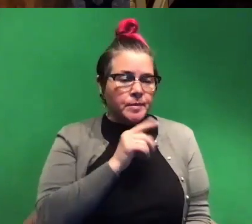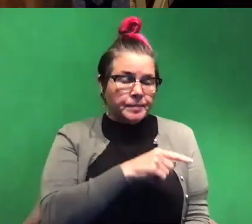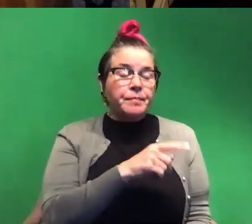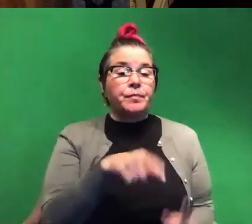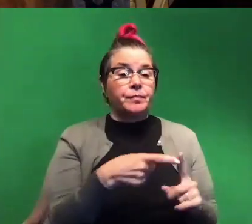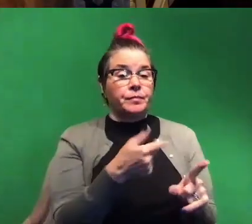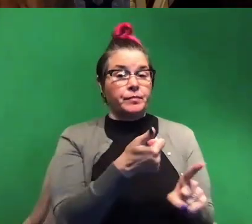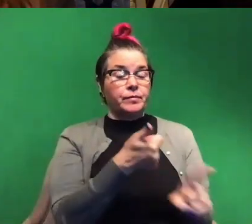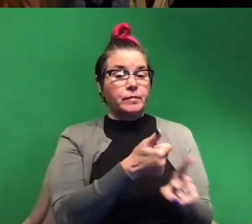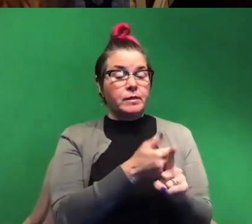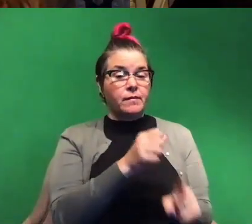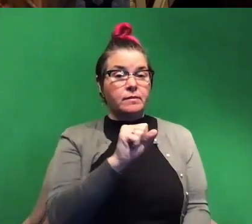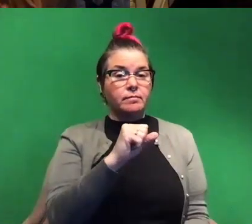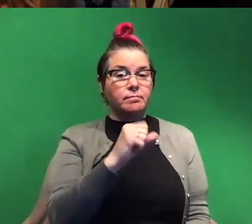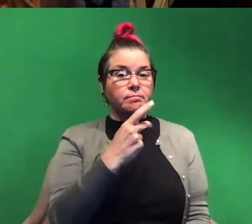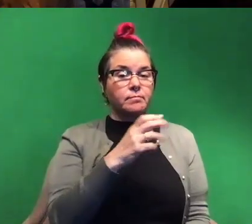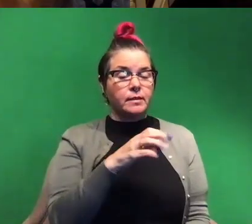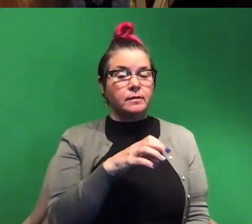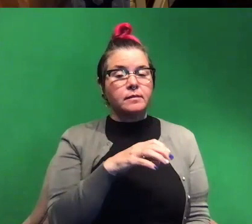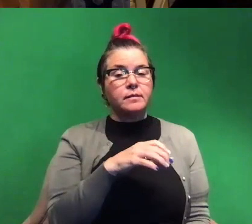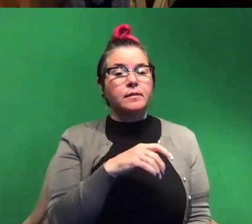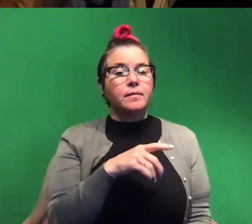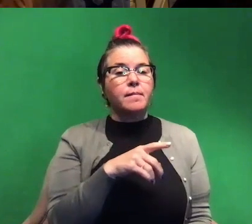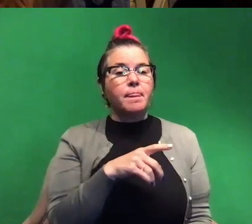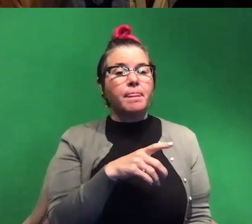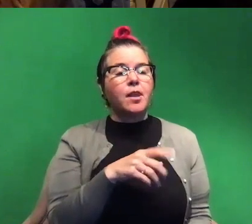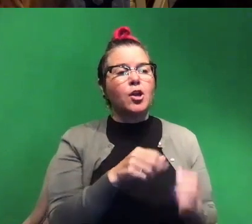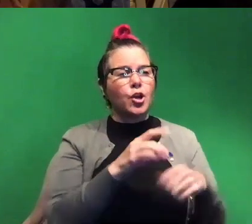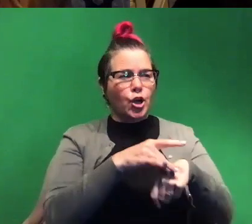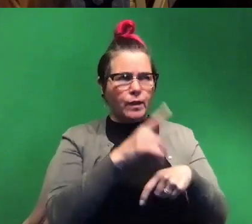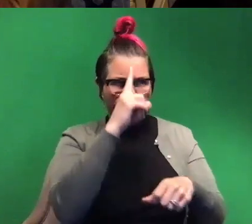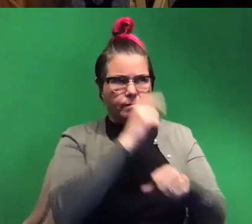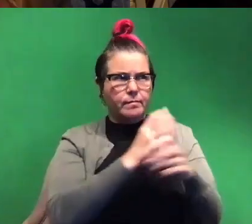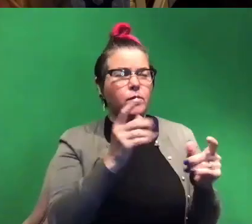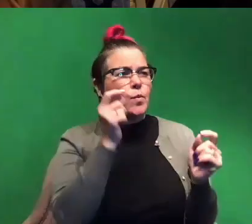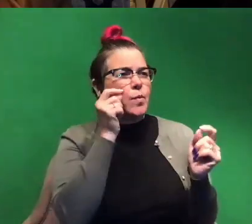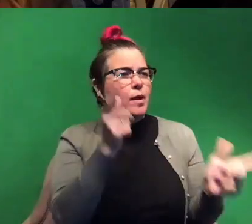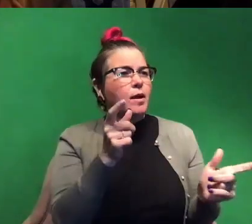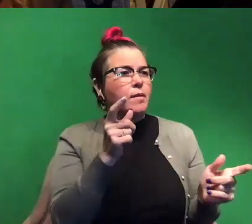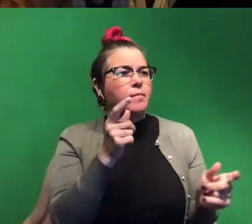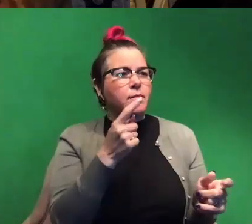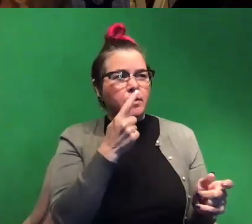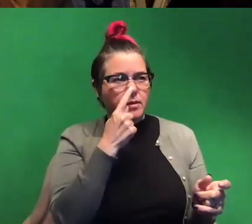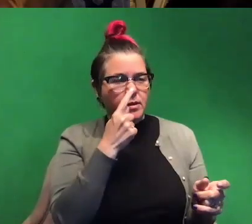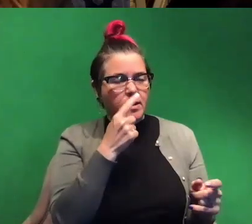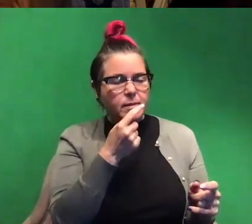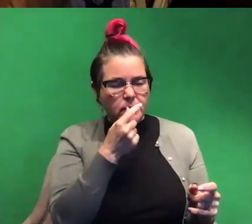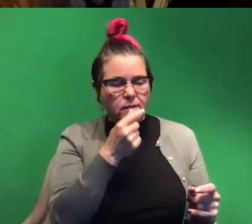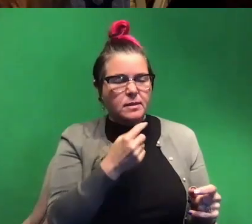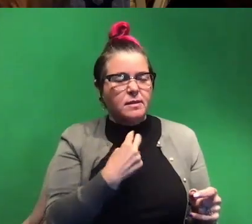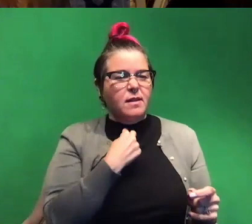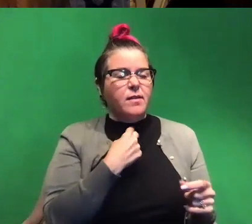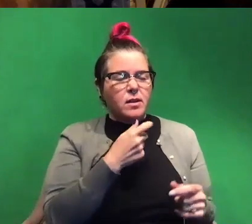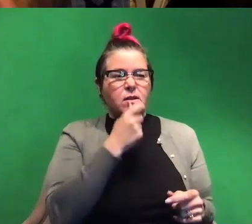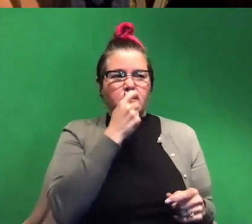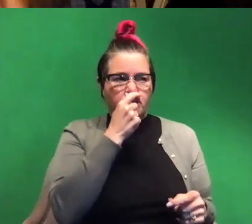in space, essentially in Earth, you can think about sometimes when you wake up, your nose is a little stuffy and you blow it and you know